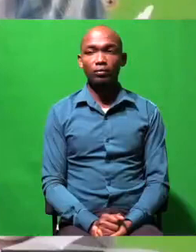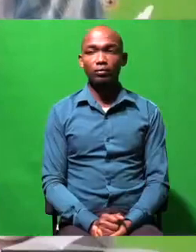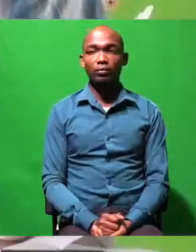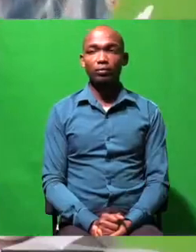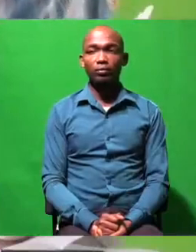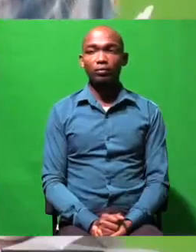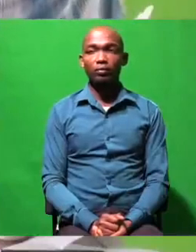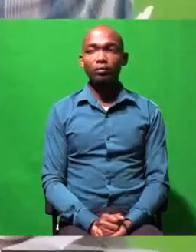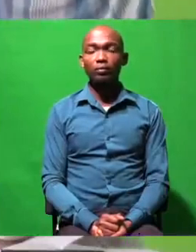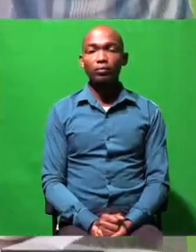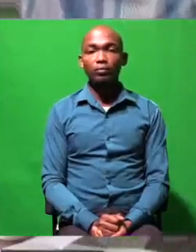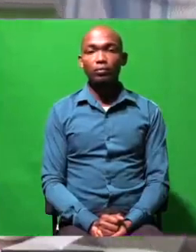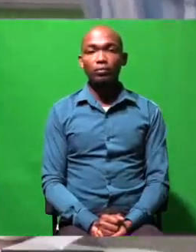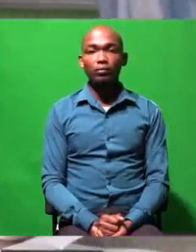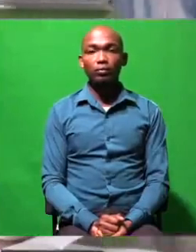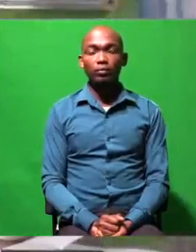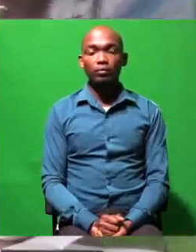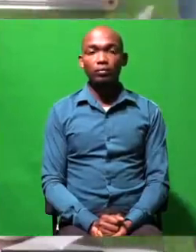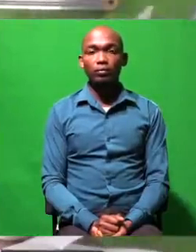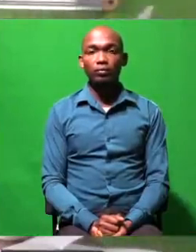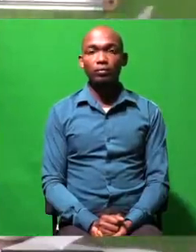Is a diagram.